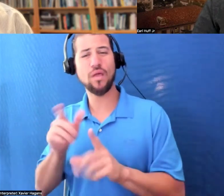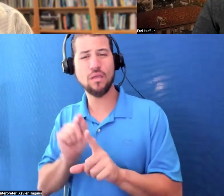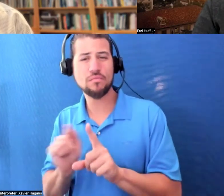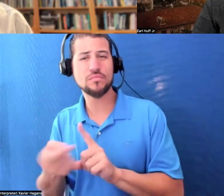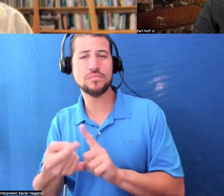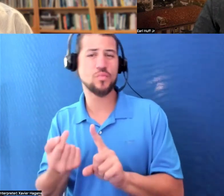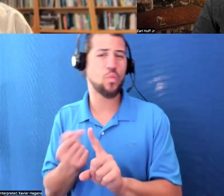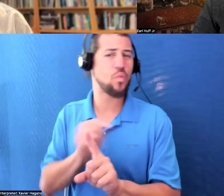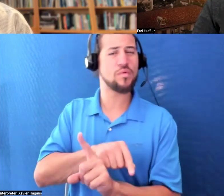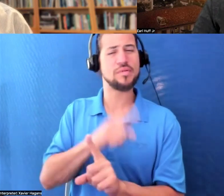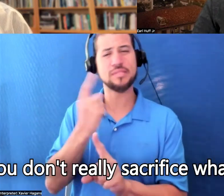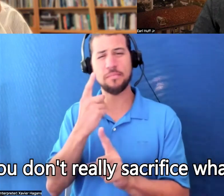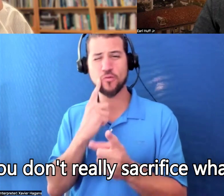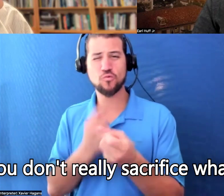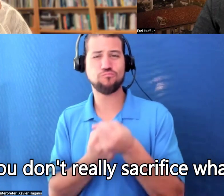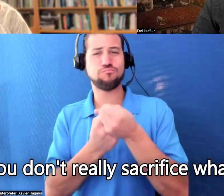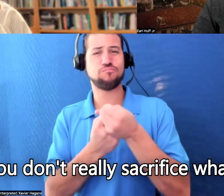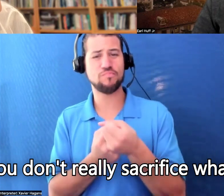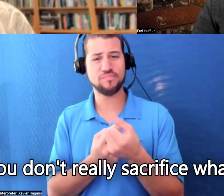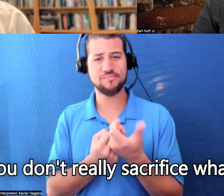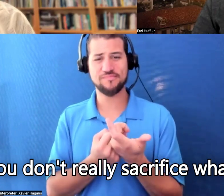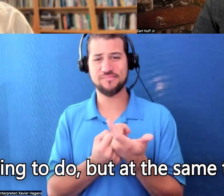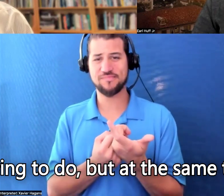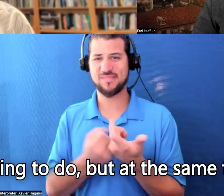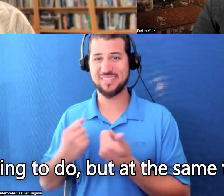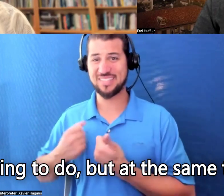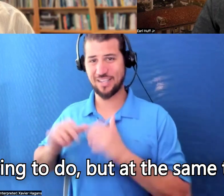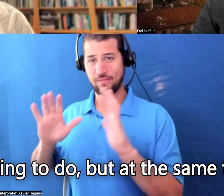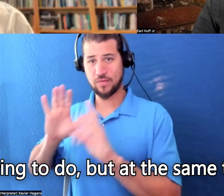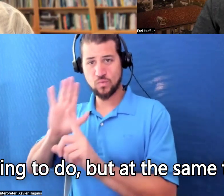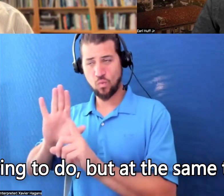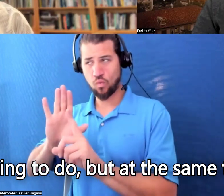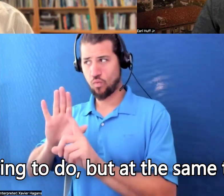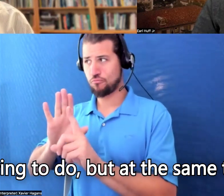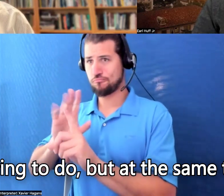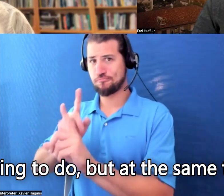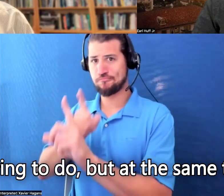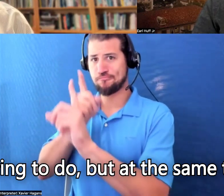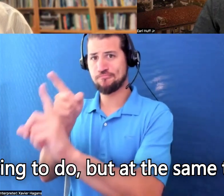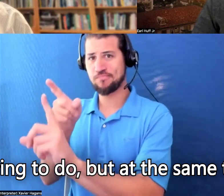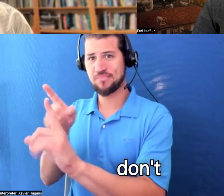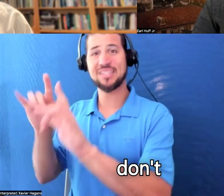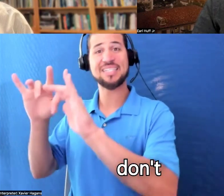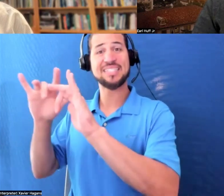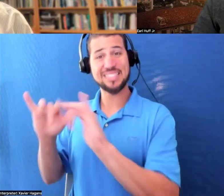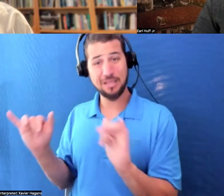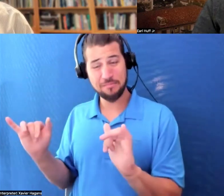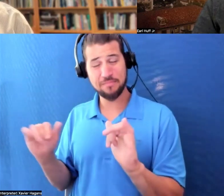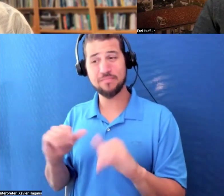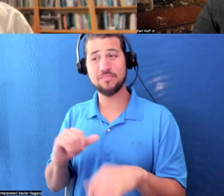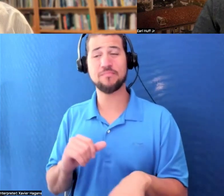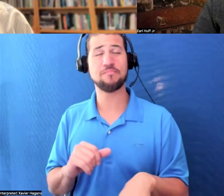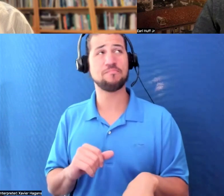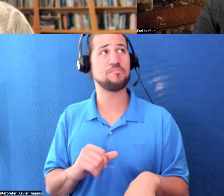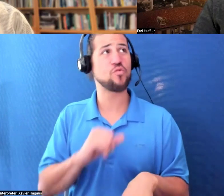that you don't really sacrifice what you're trying to do, but at the same time,